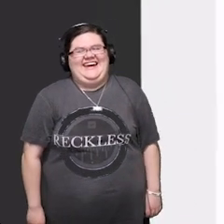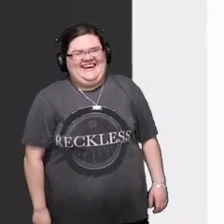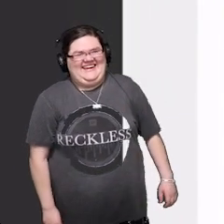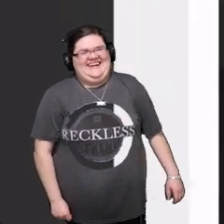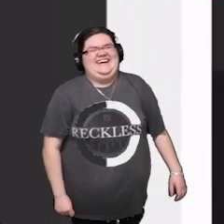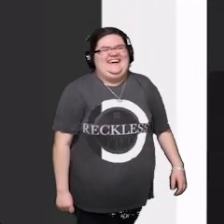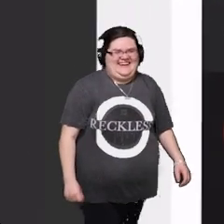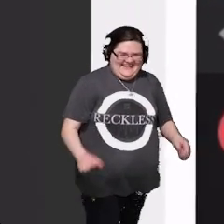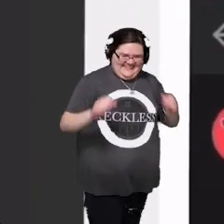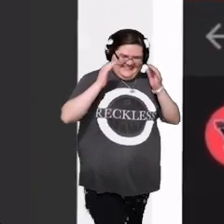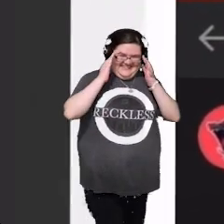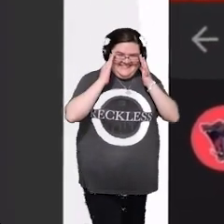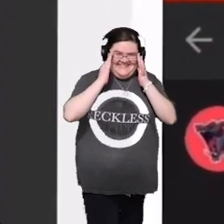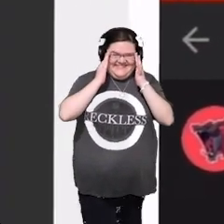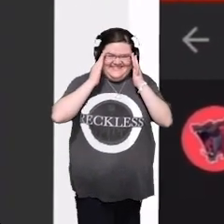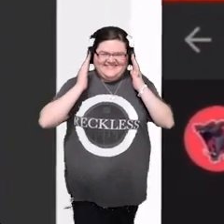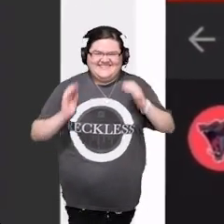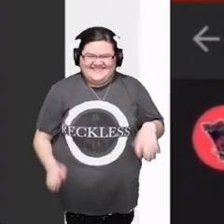jumping.